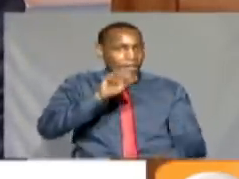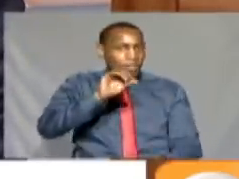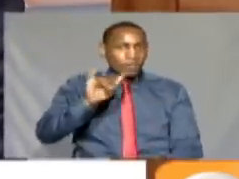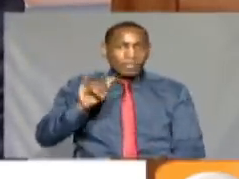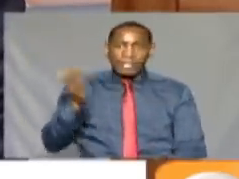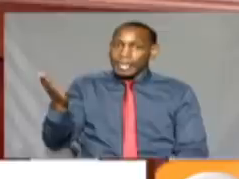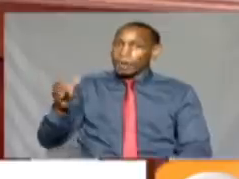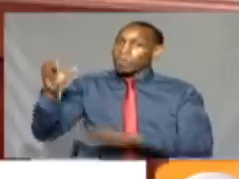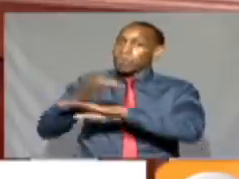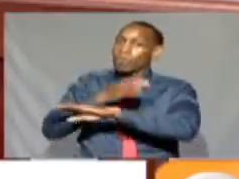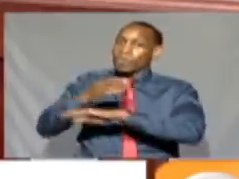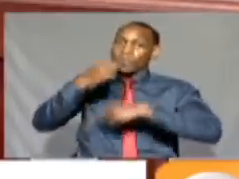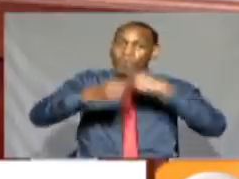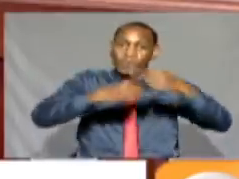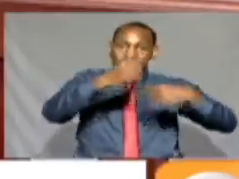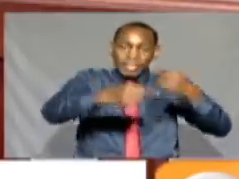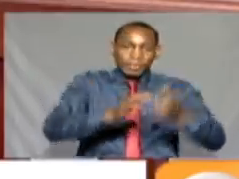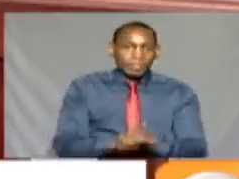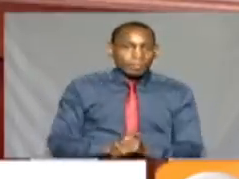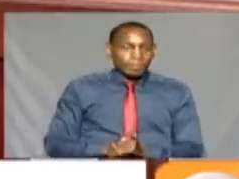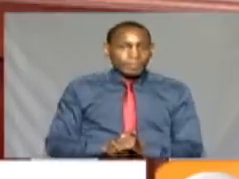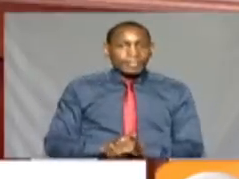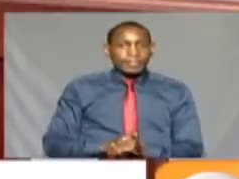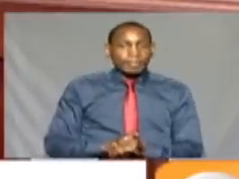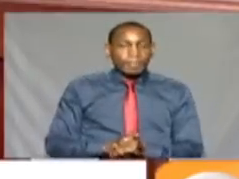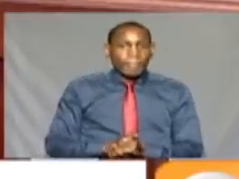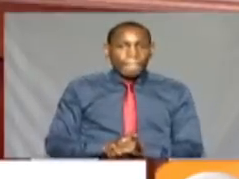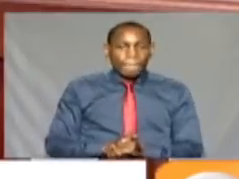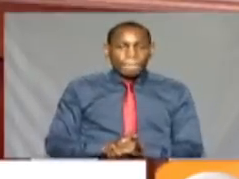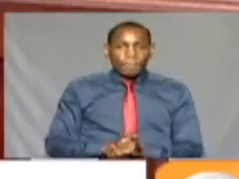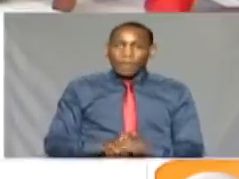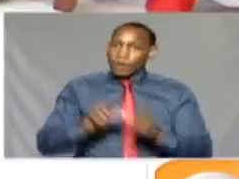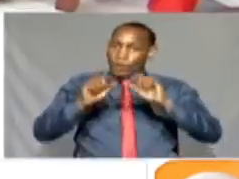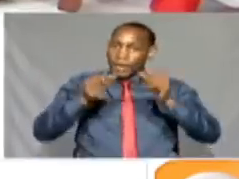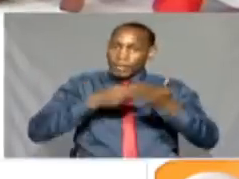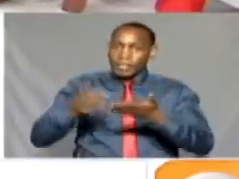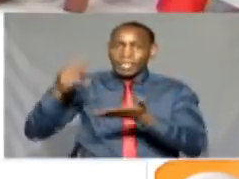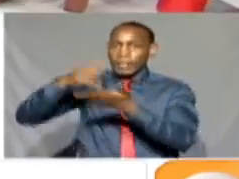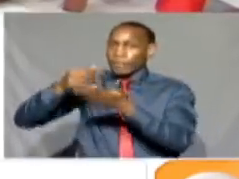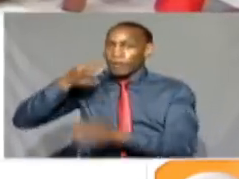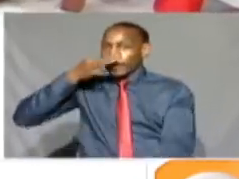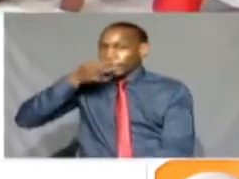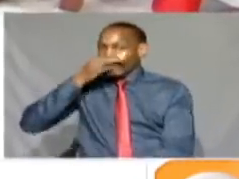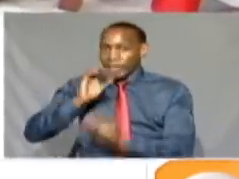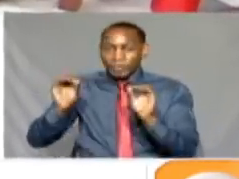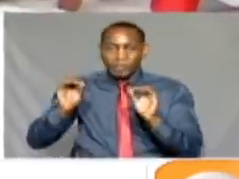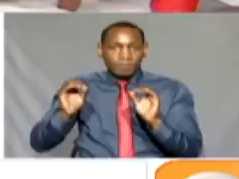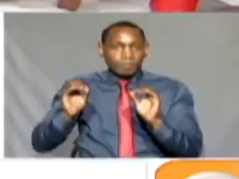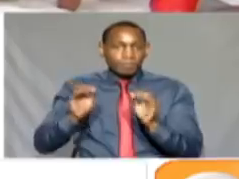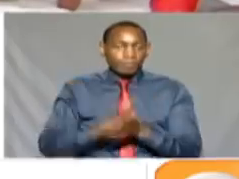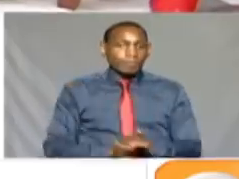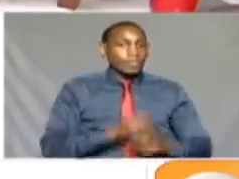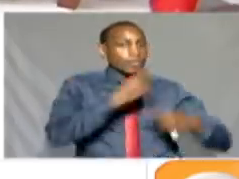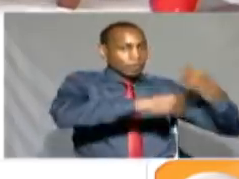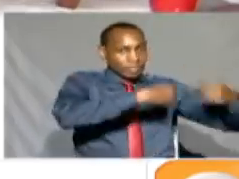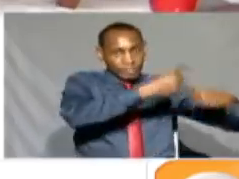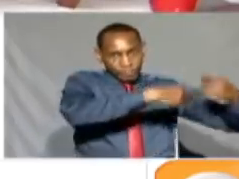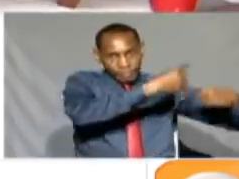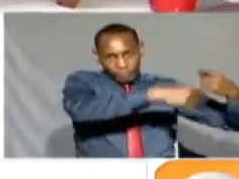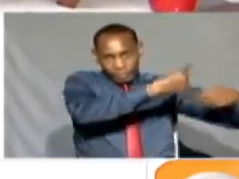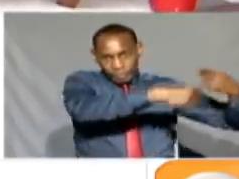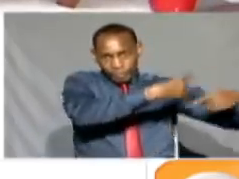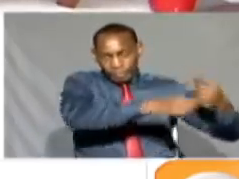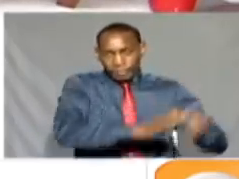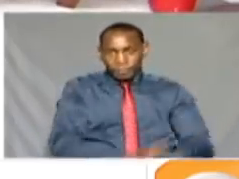drinking. So let's just. So it had nothing to do with Kibaki. Be honest. It had nothing to do with Kibaki. Oh. The Kenya. Go. Yeah,